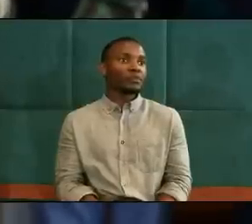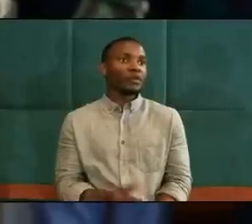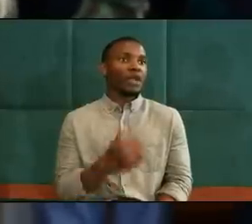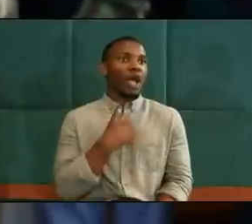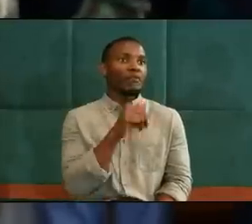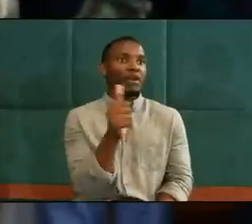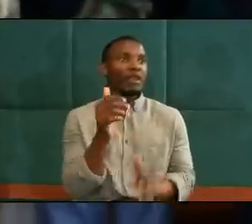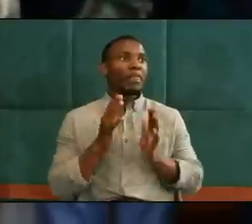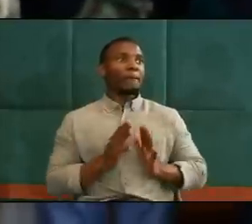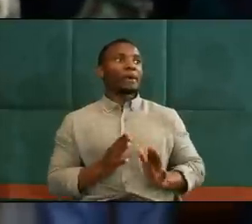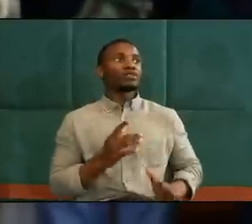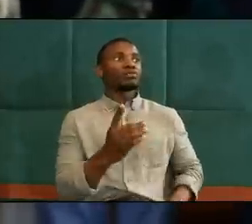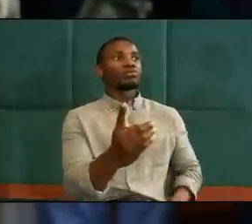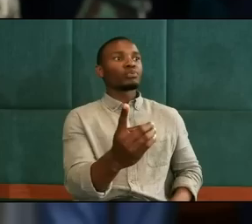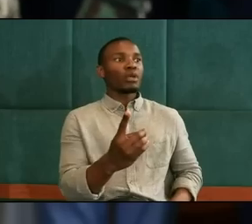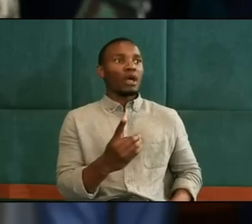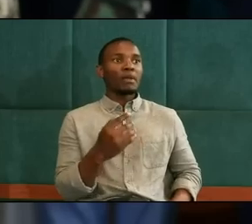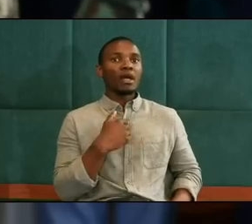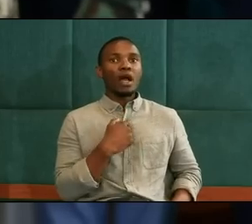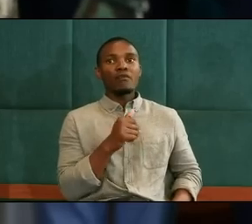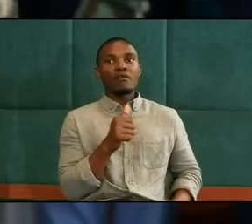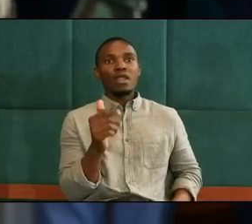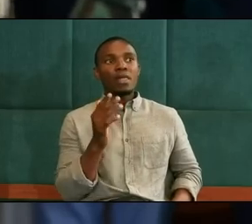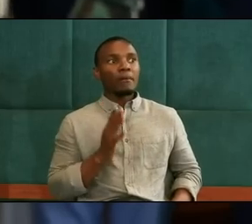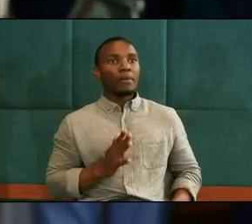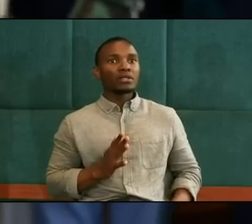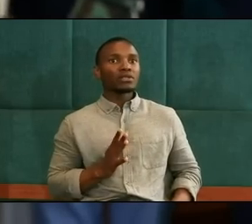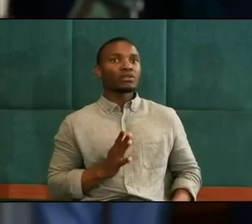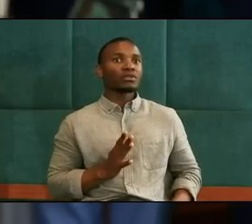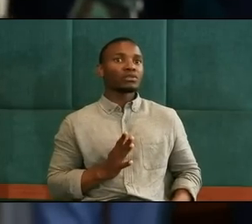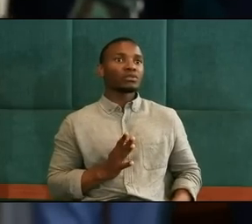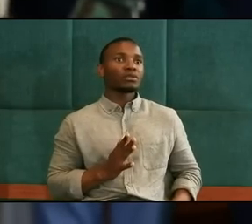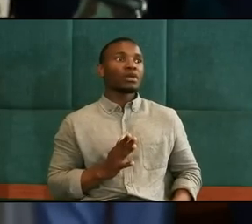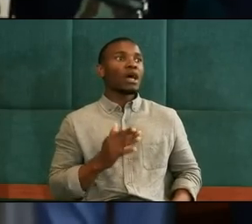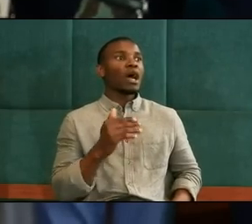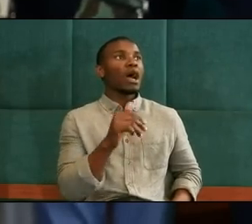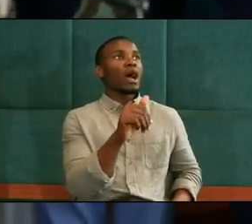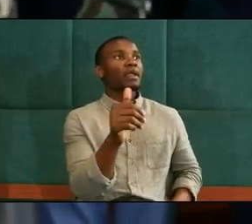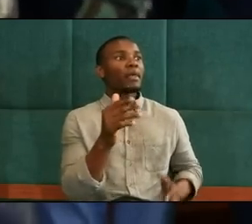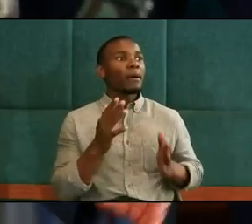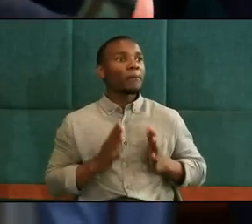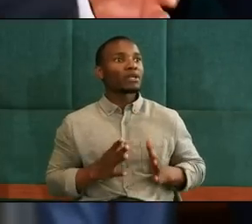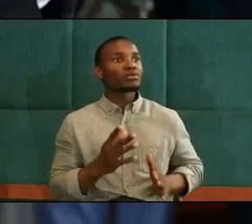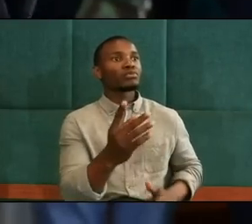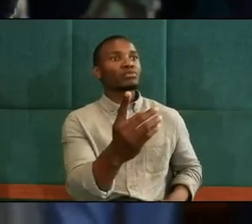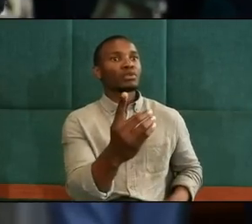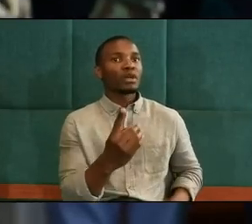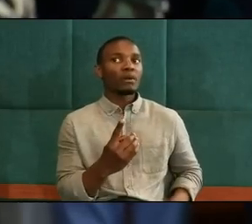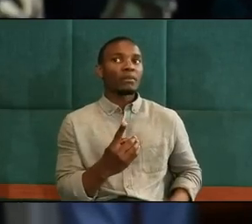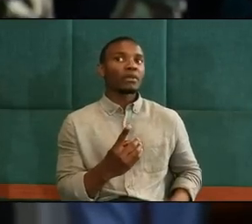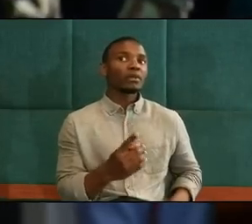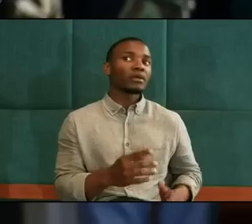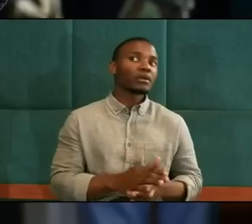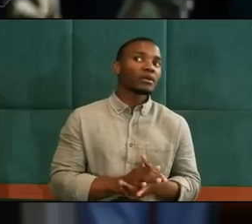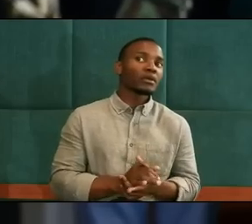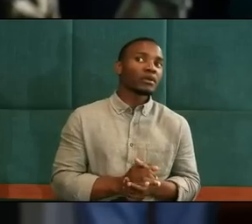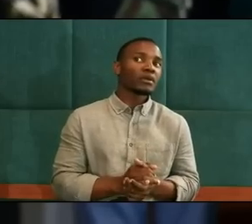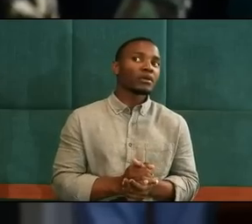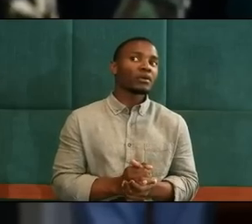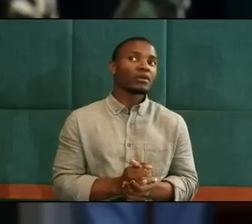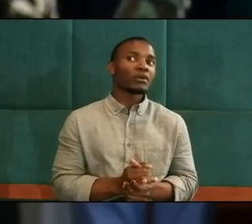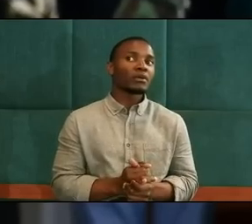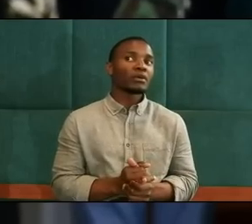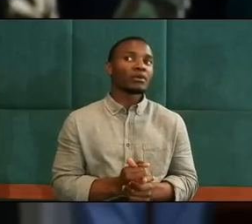God bless you. Is there another? God bless you. Is there anybody else on the balcony? Hear the preacher. Yeah, the preacher. I must wrap